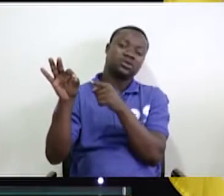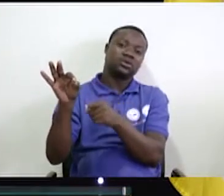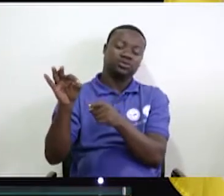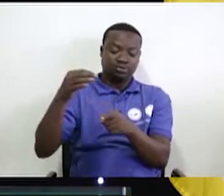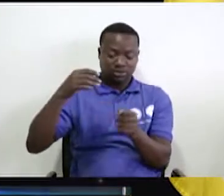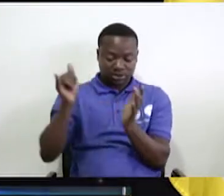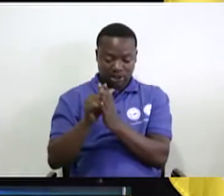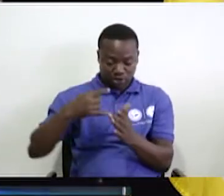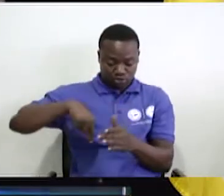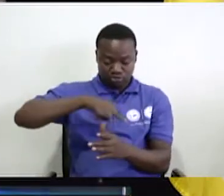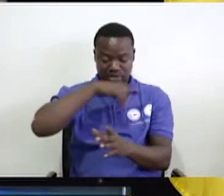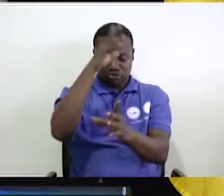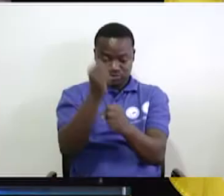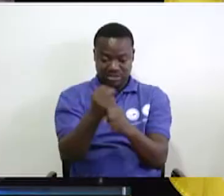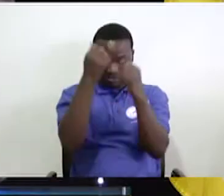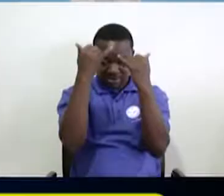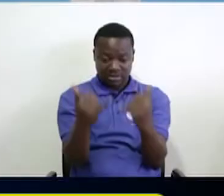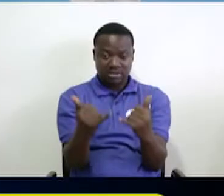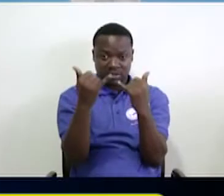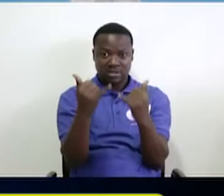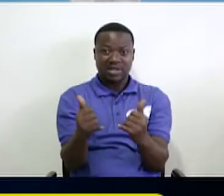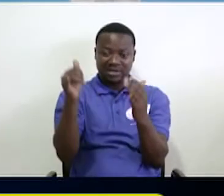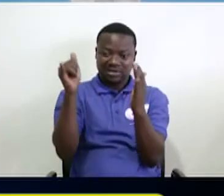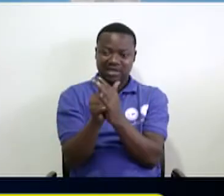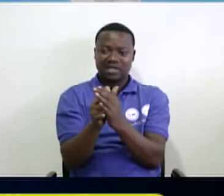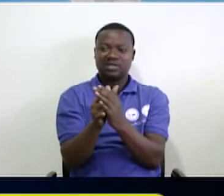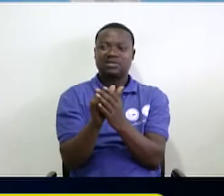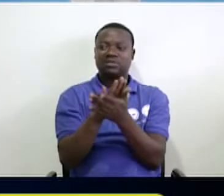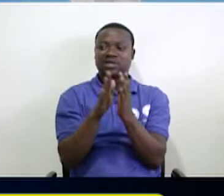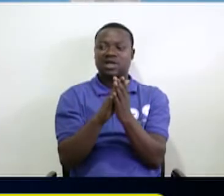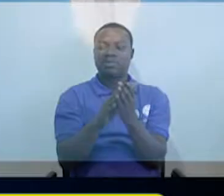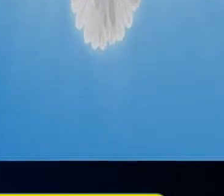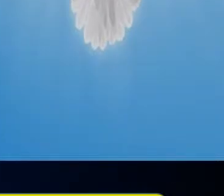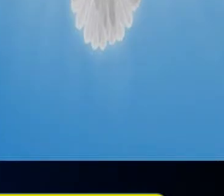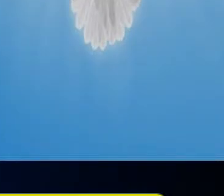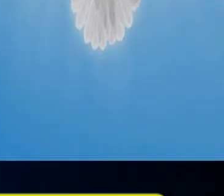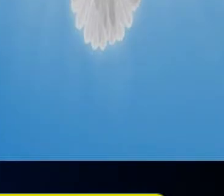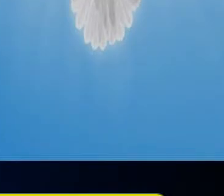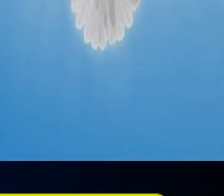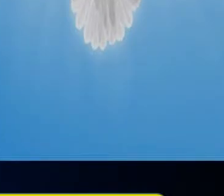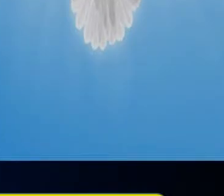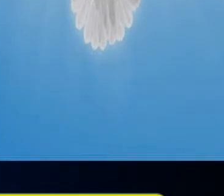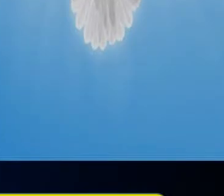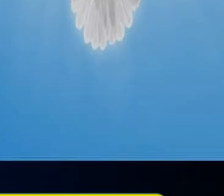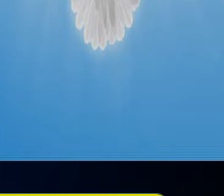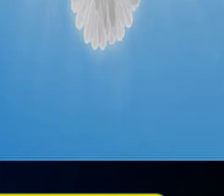that we have received, is a seal that we are children of God.